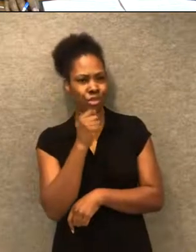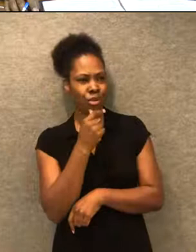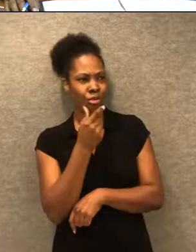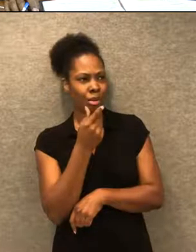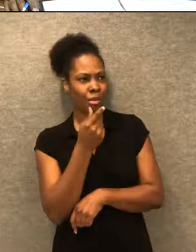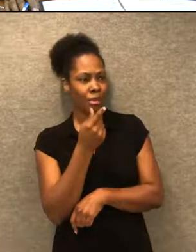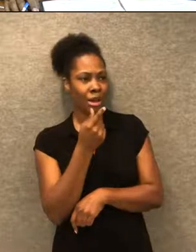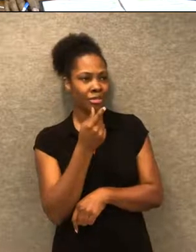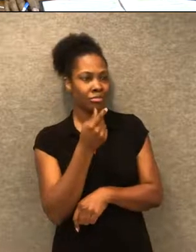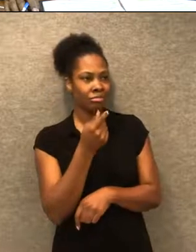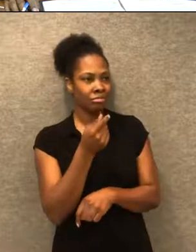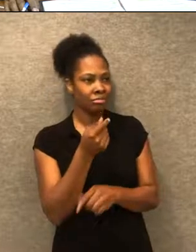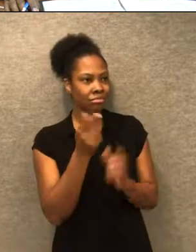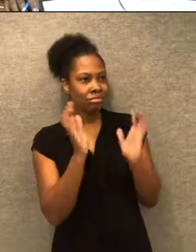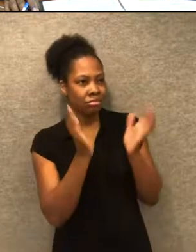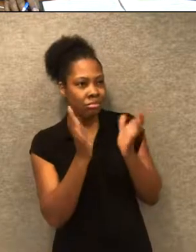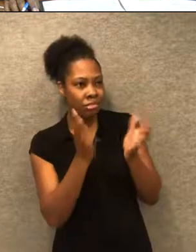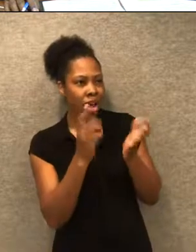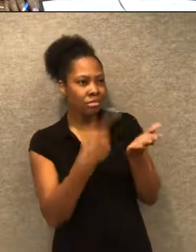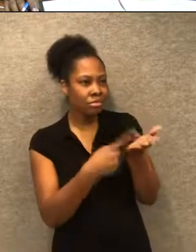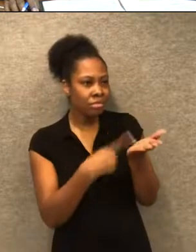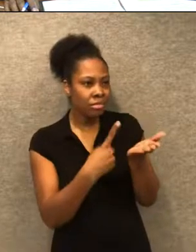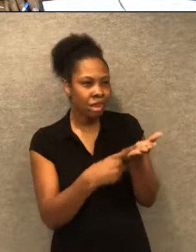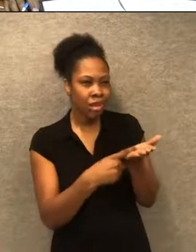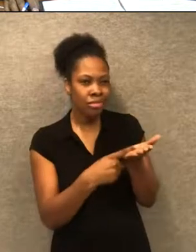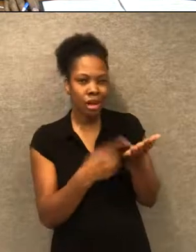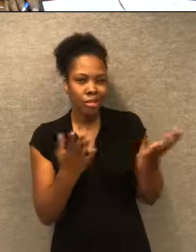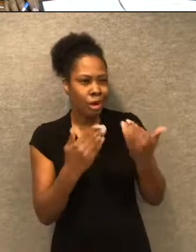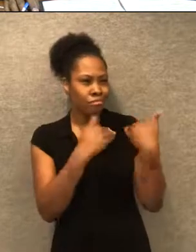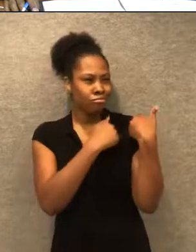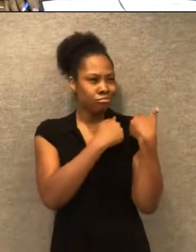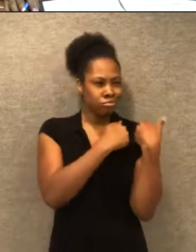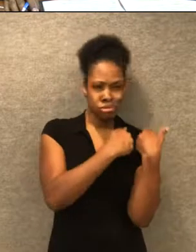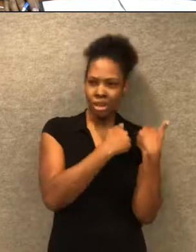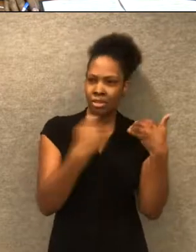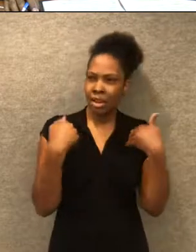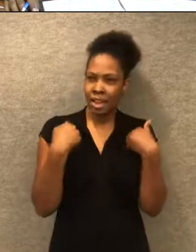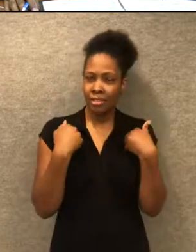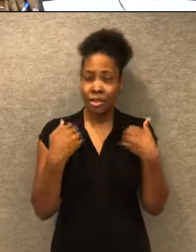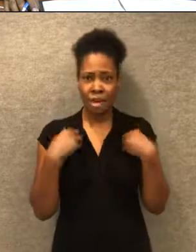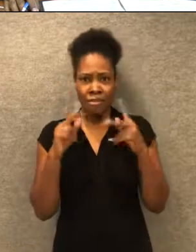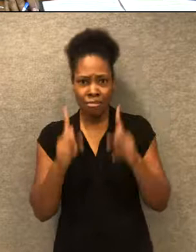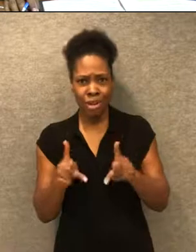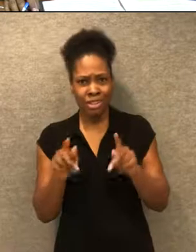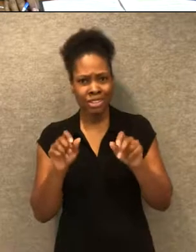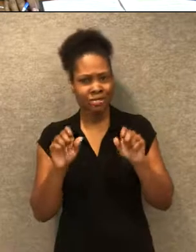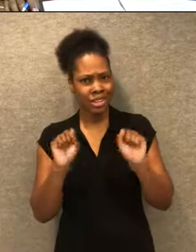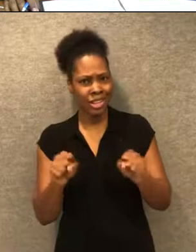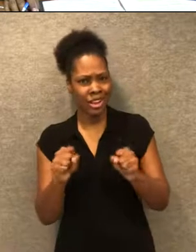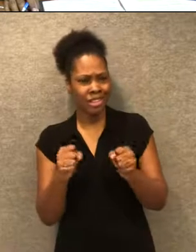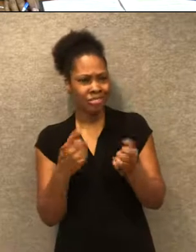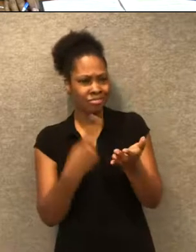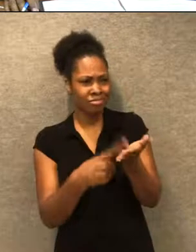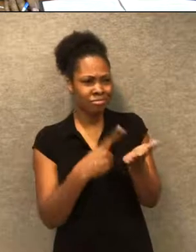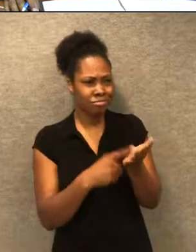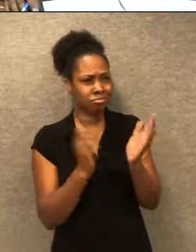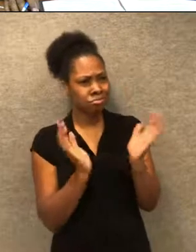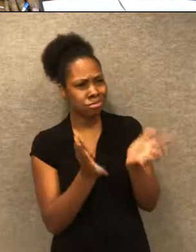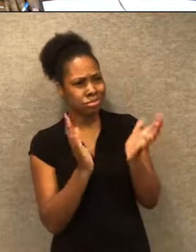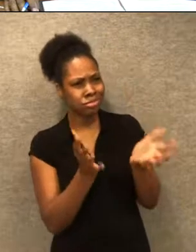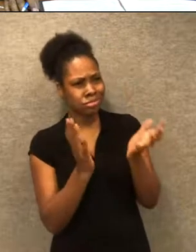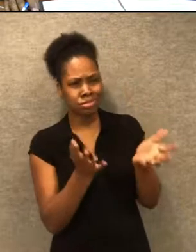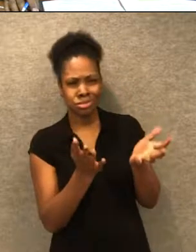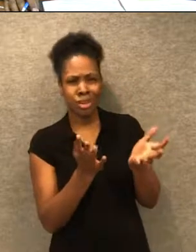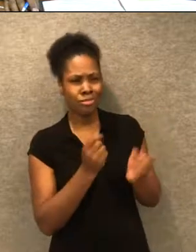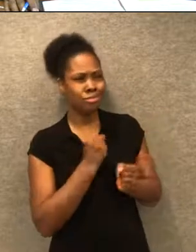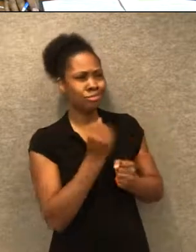I opening up to? What is weighing on my shoulders? Do I have a confidant? Take a break from